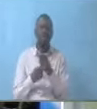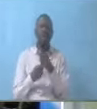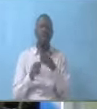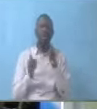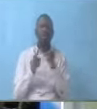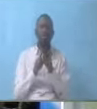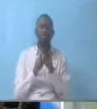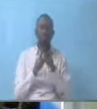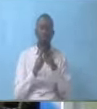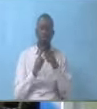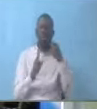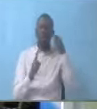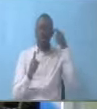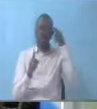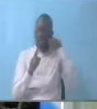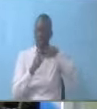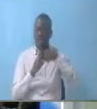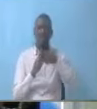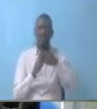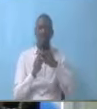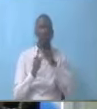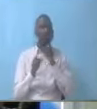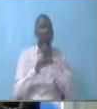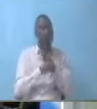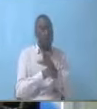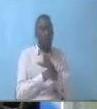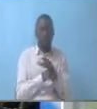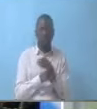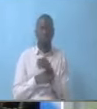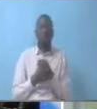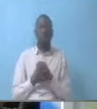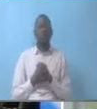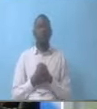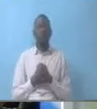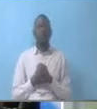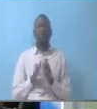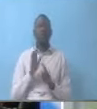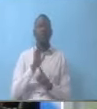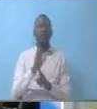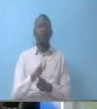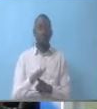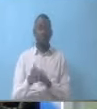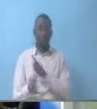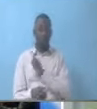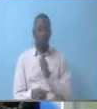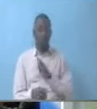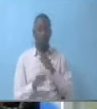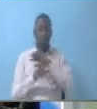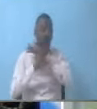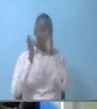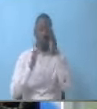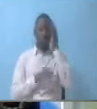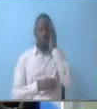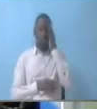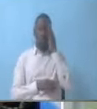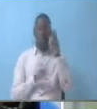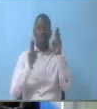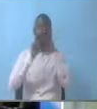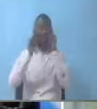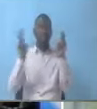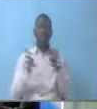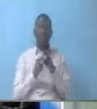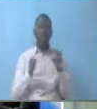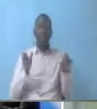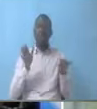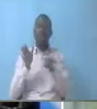almost entirely on instruction. For instance, we all know that the international